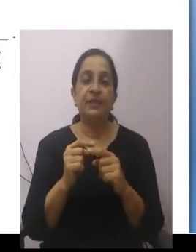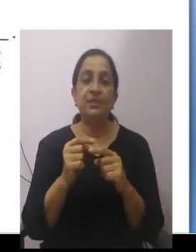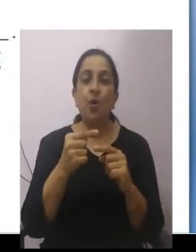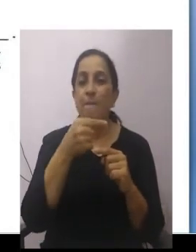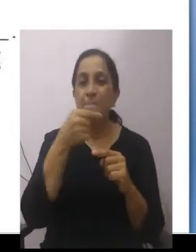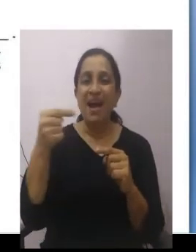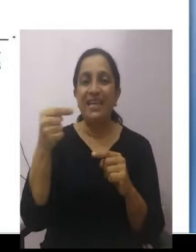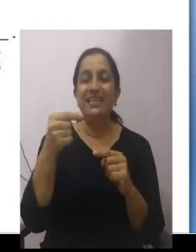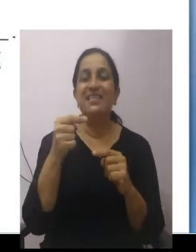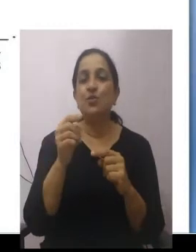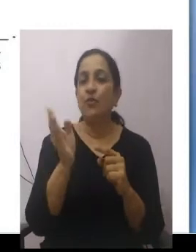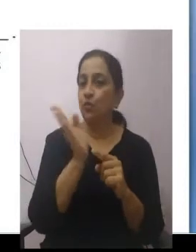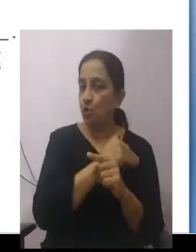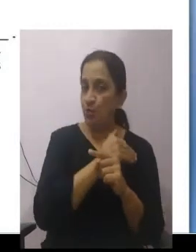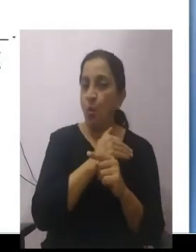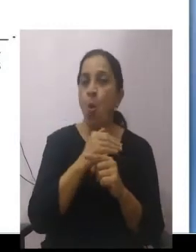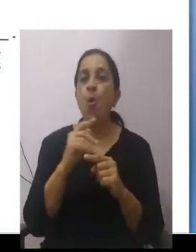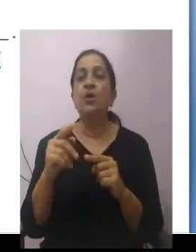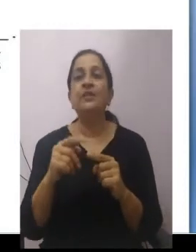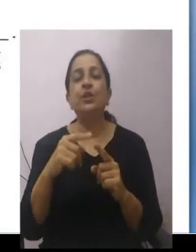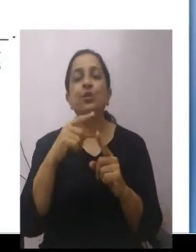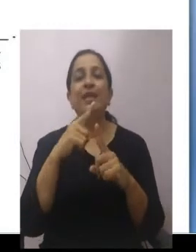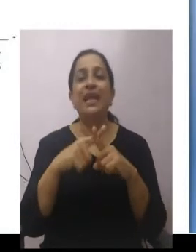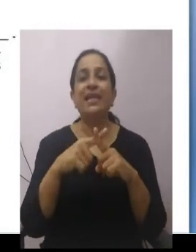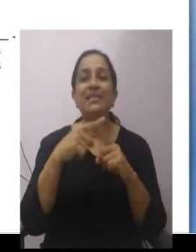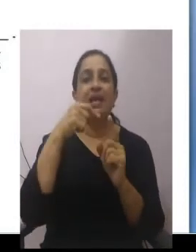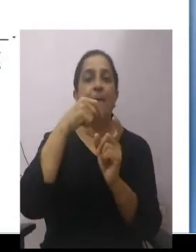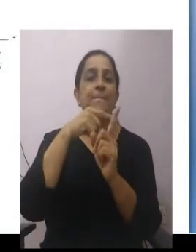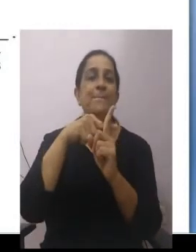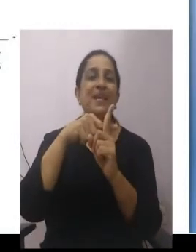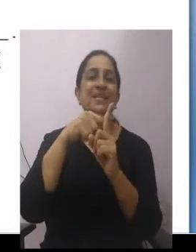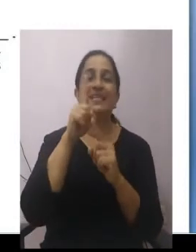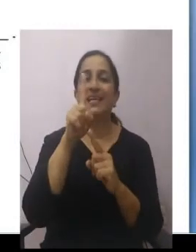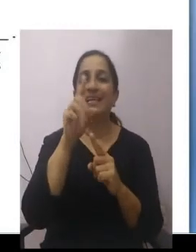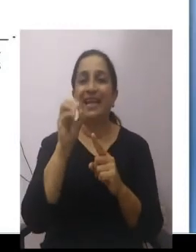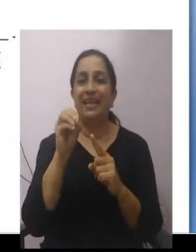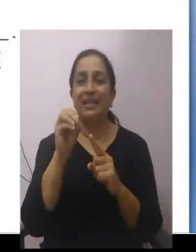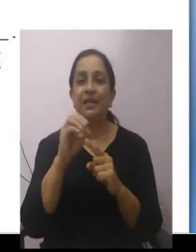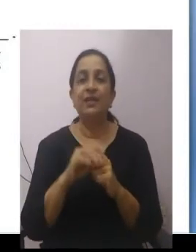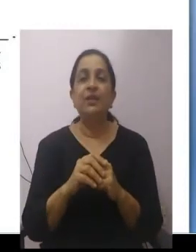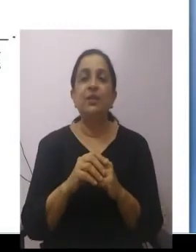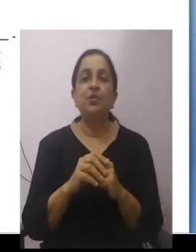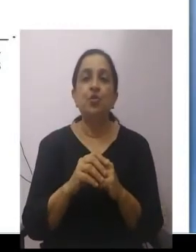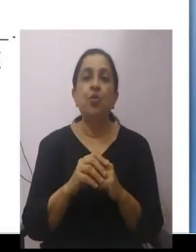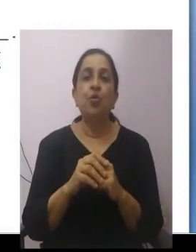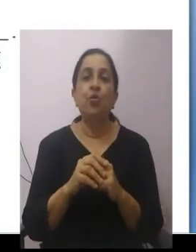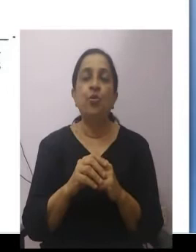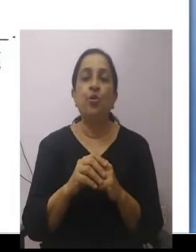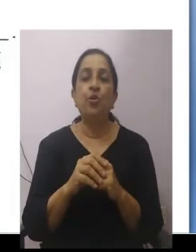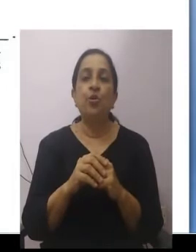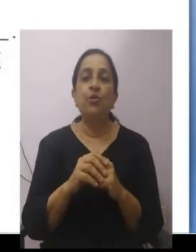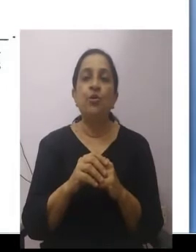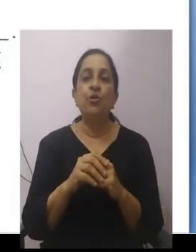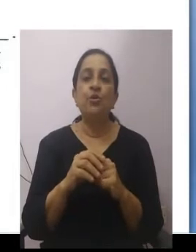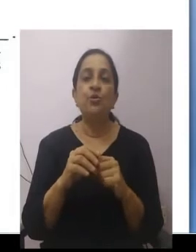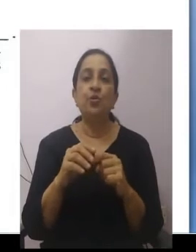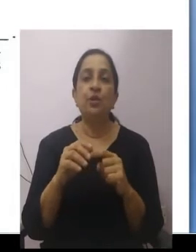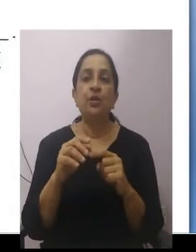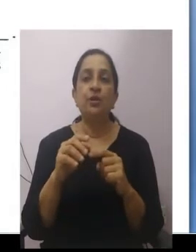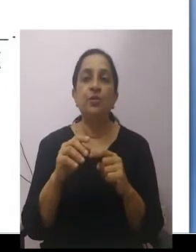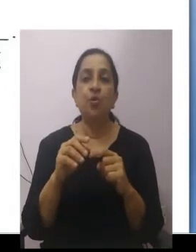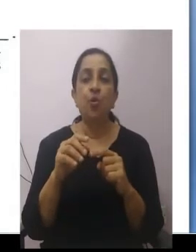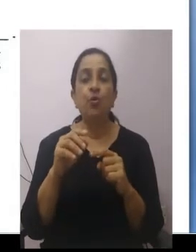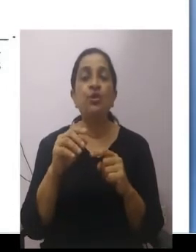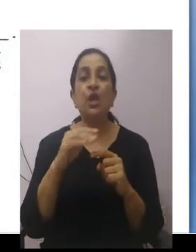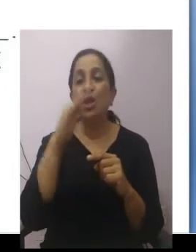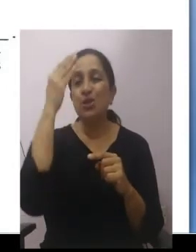take out minus everywhere, then it will be x plus 10, right? So if you see y equal to mx